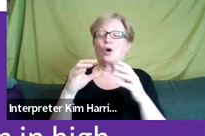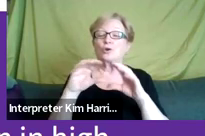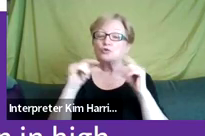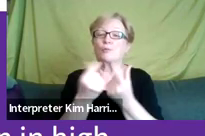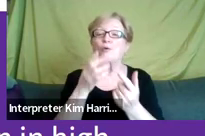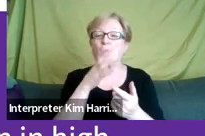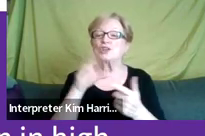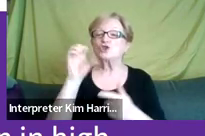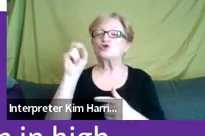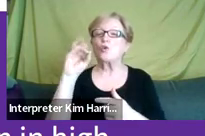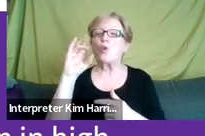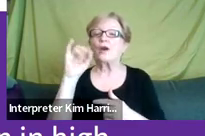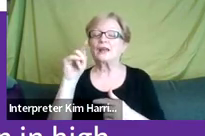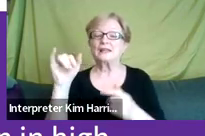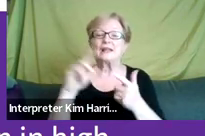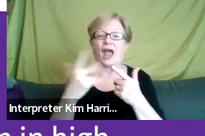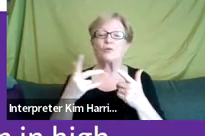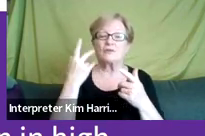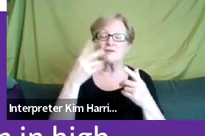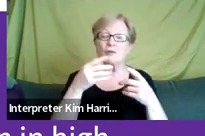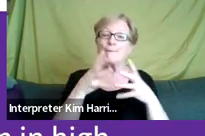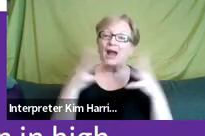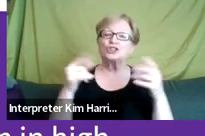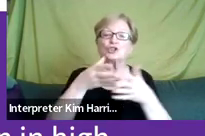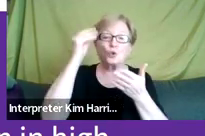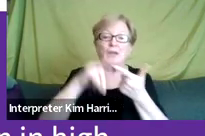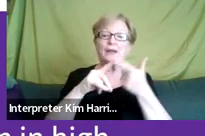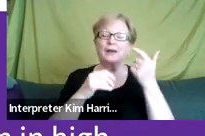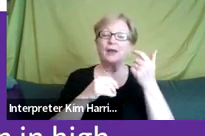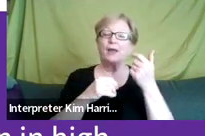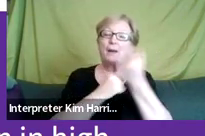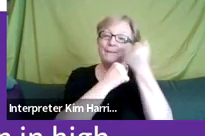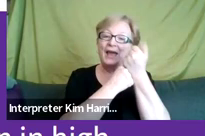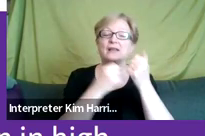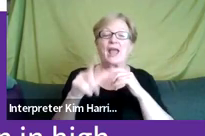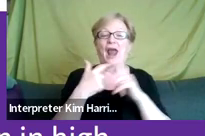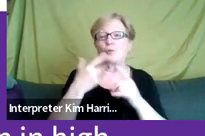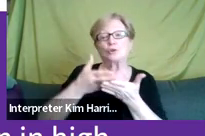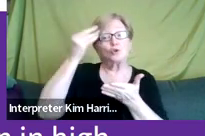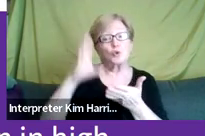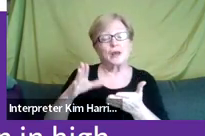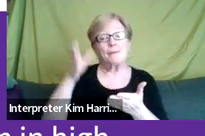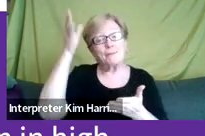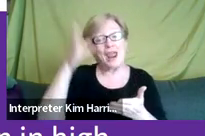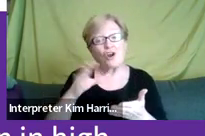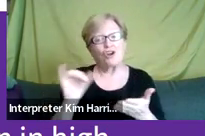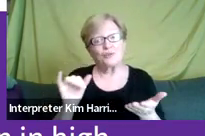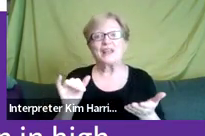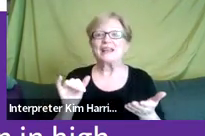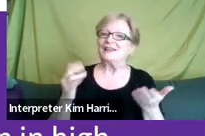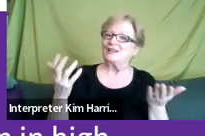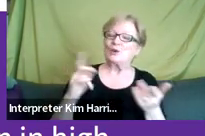did student parents on a mission because I was a student parent. After